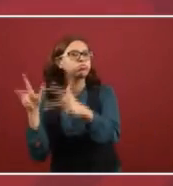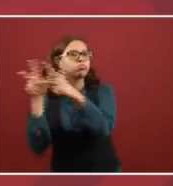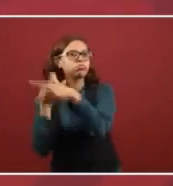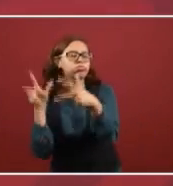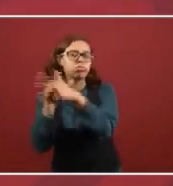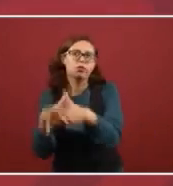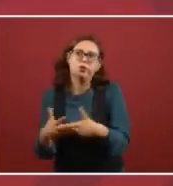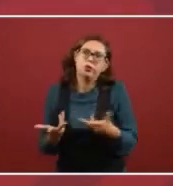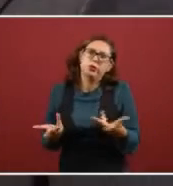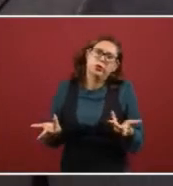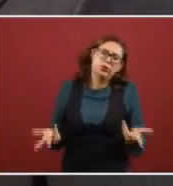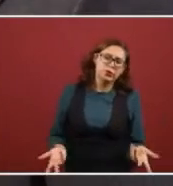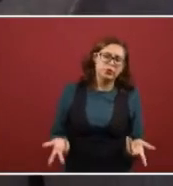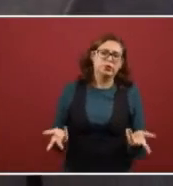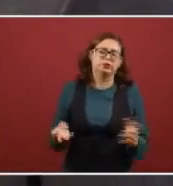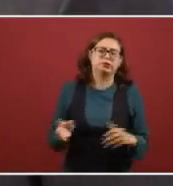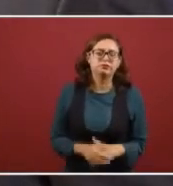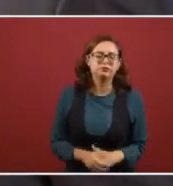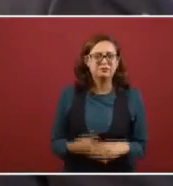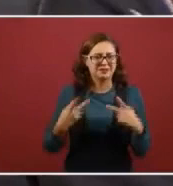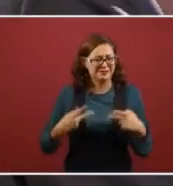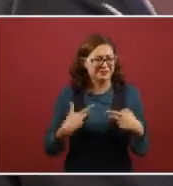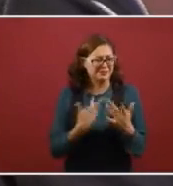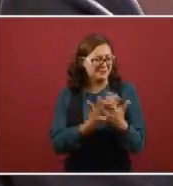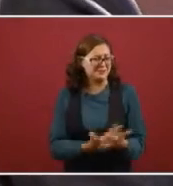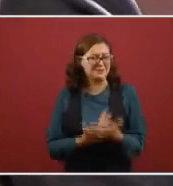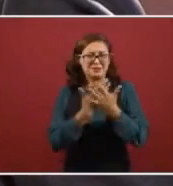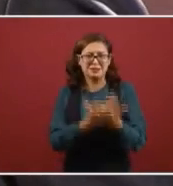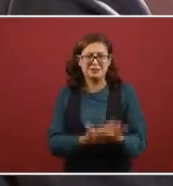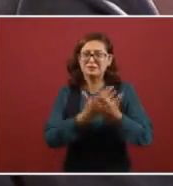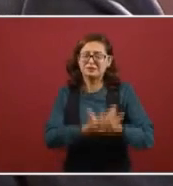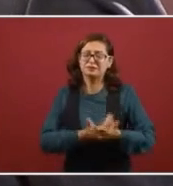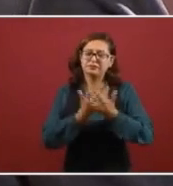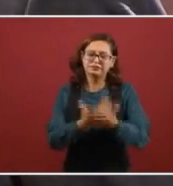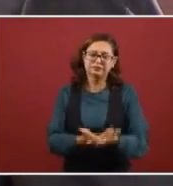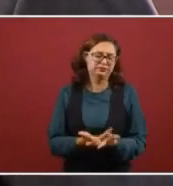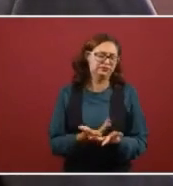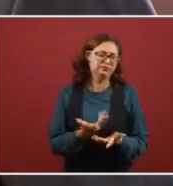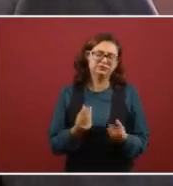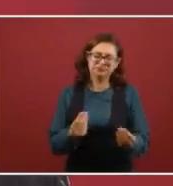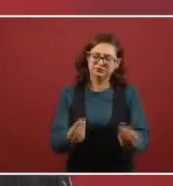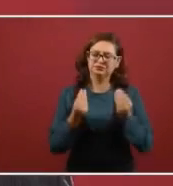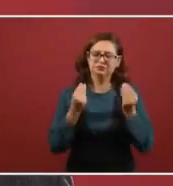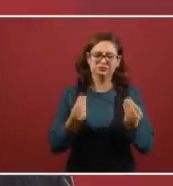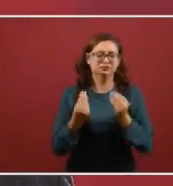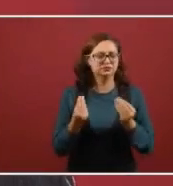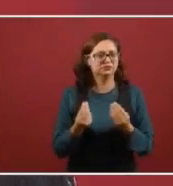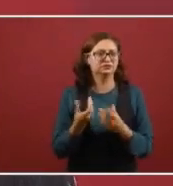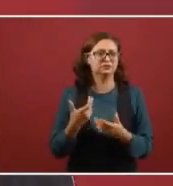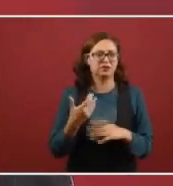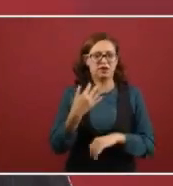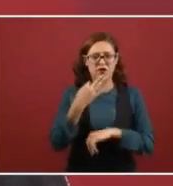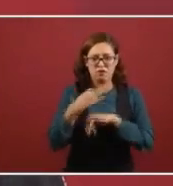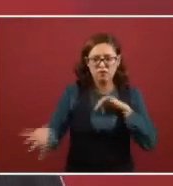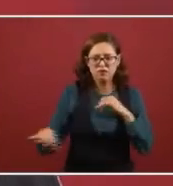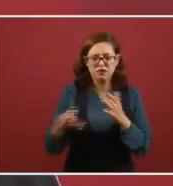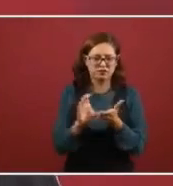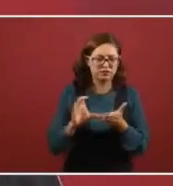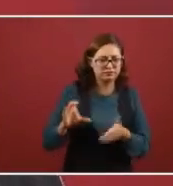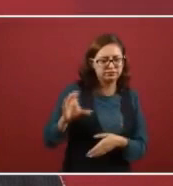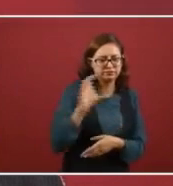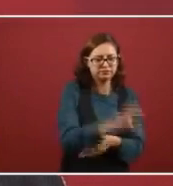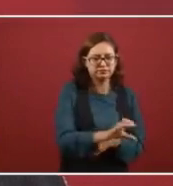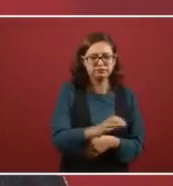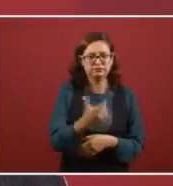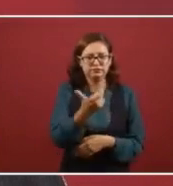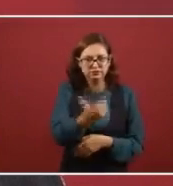there's lots of workers that are waiting, liquidations, some